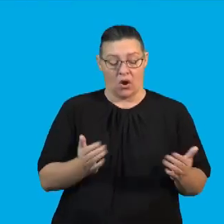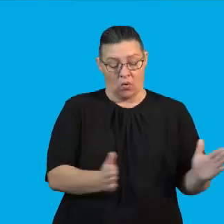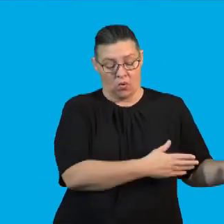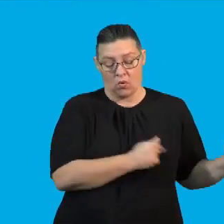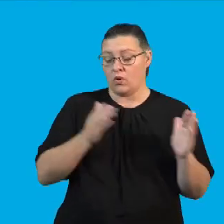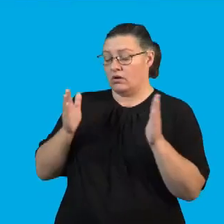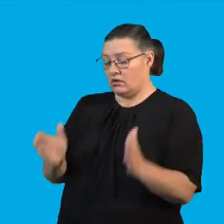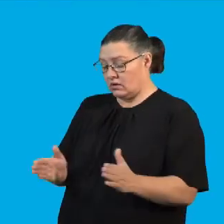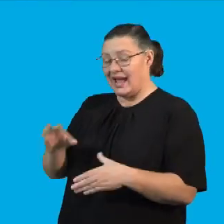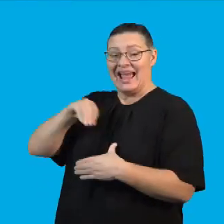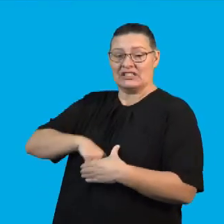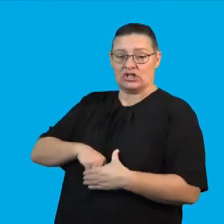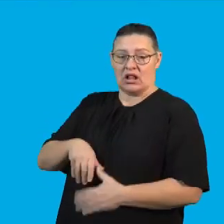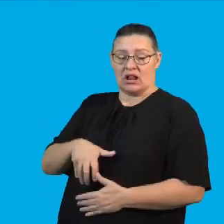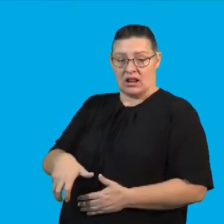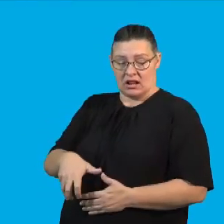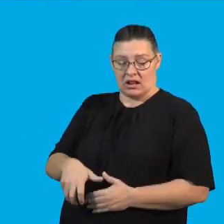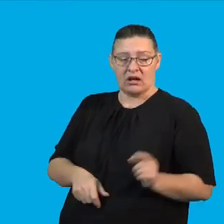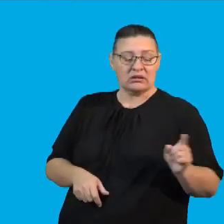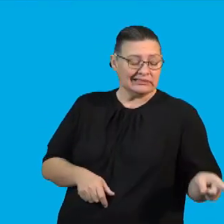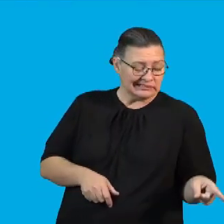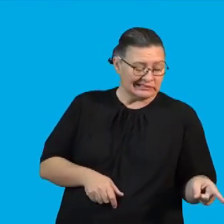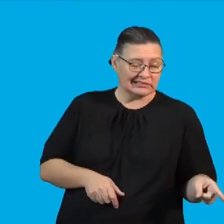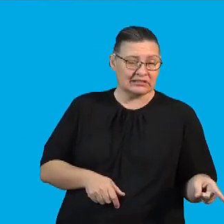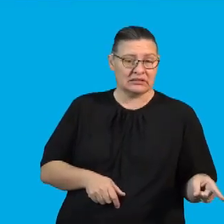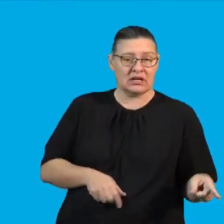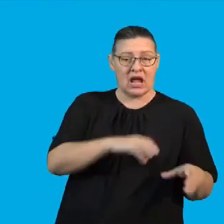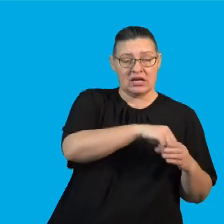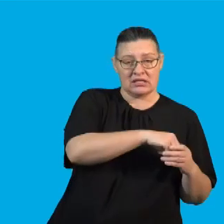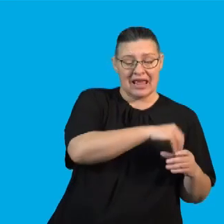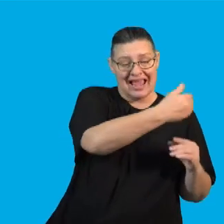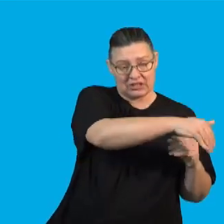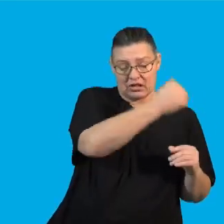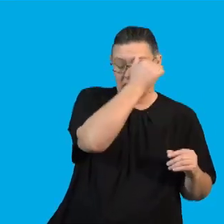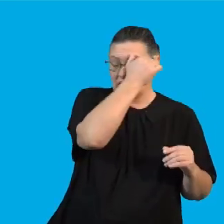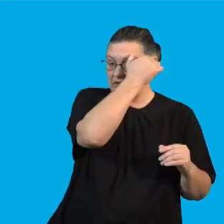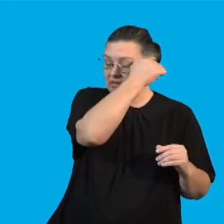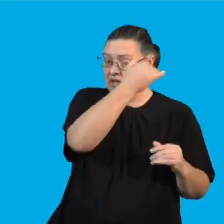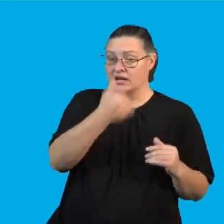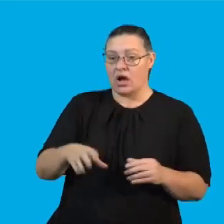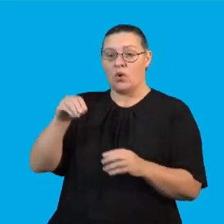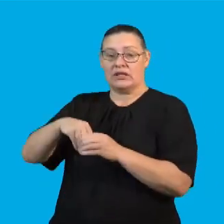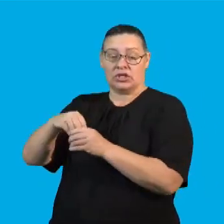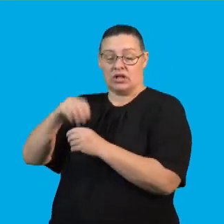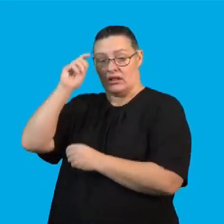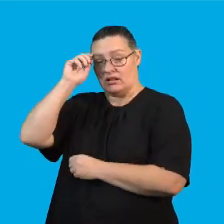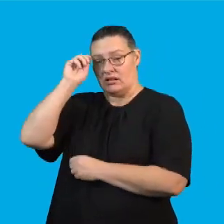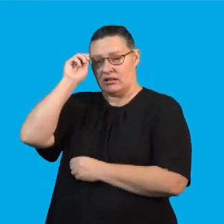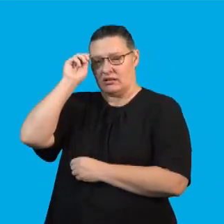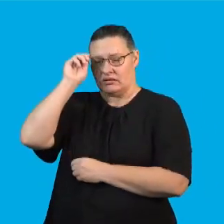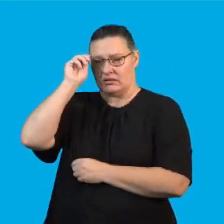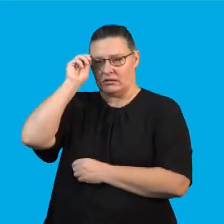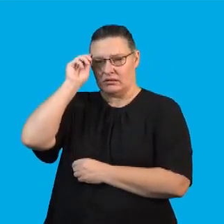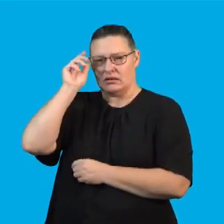Internal fertilization. We spoke now of external fertilization. Now we are looking at internal